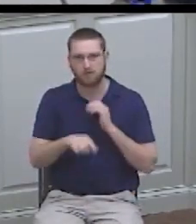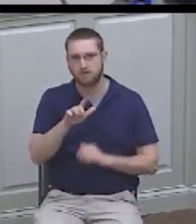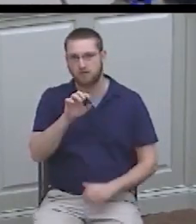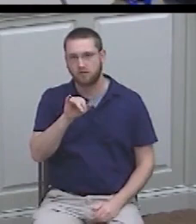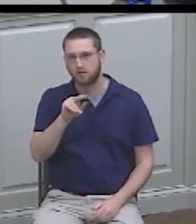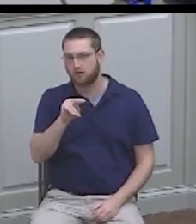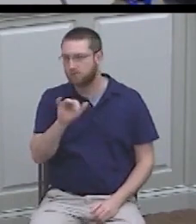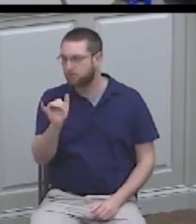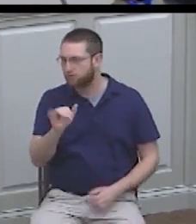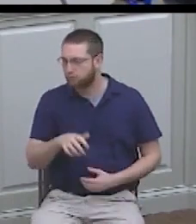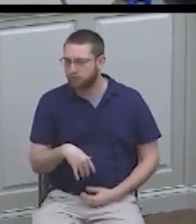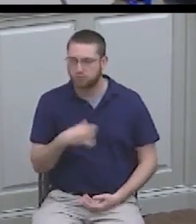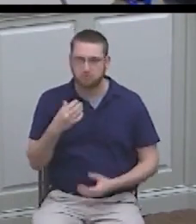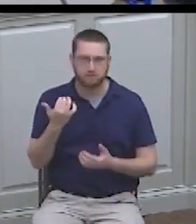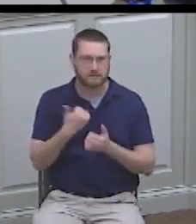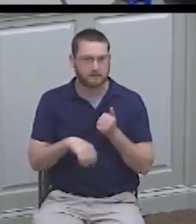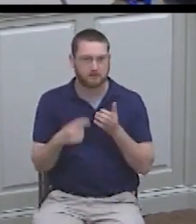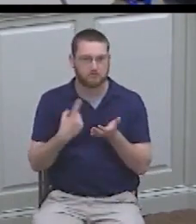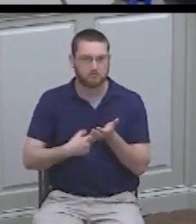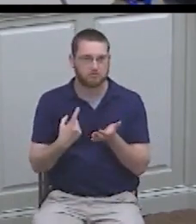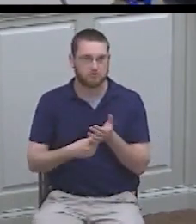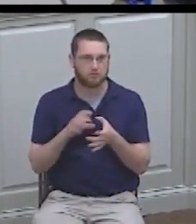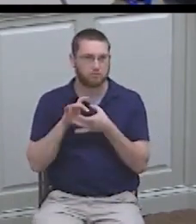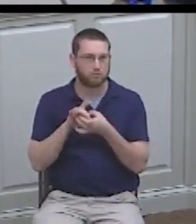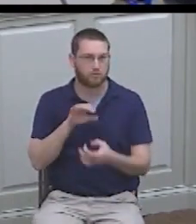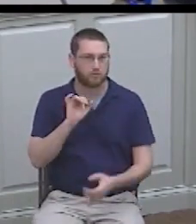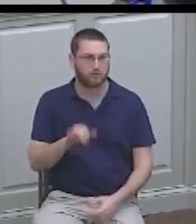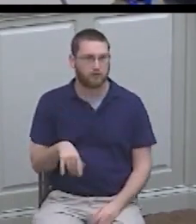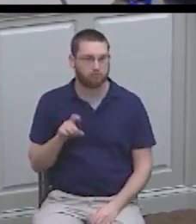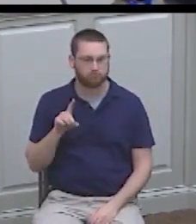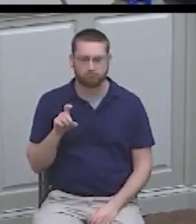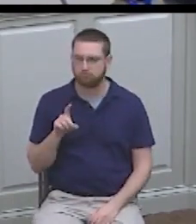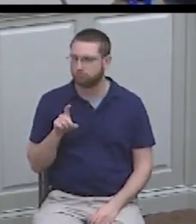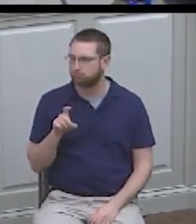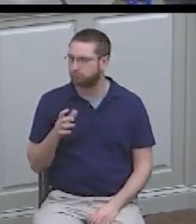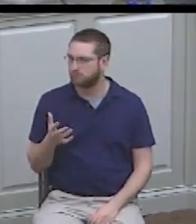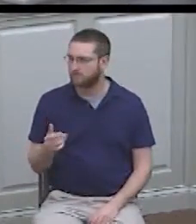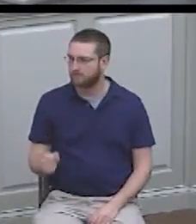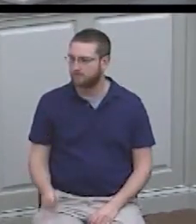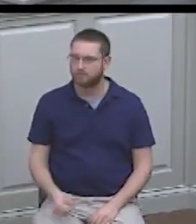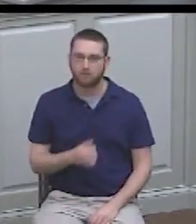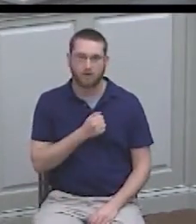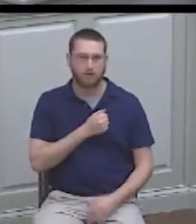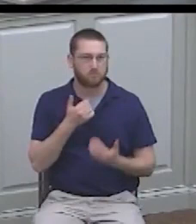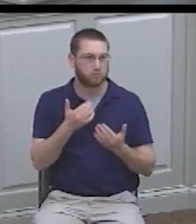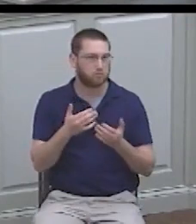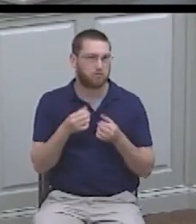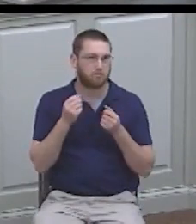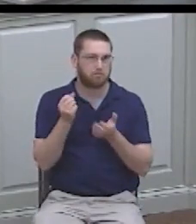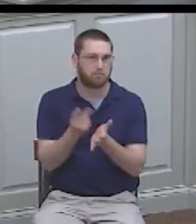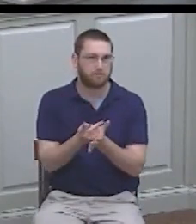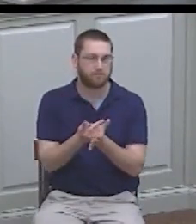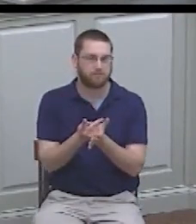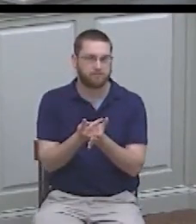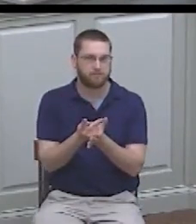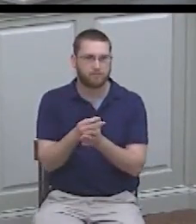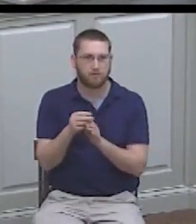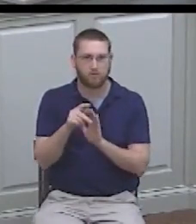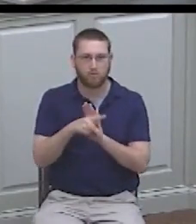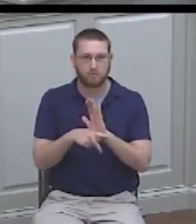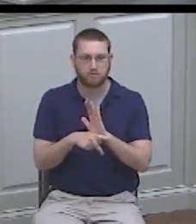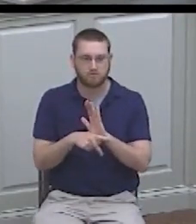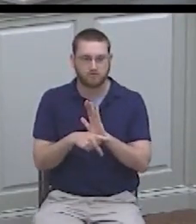Is there any discussion that needs to occur with that? I'll offer a motion to approve Ordinance